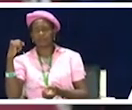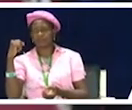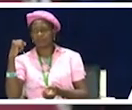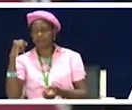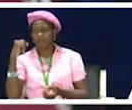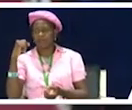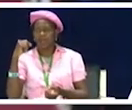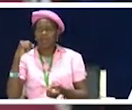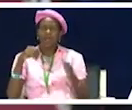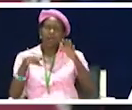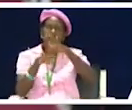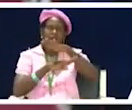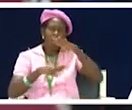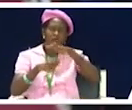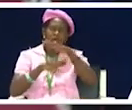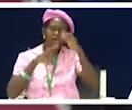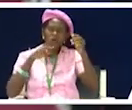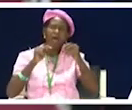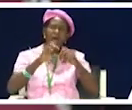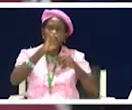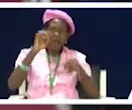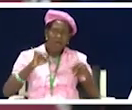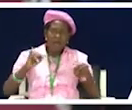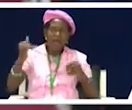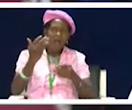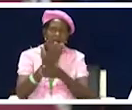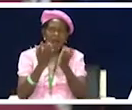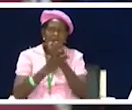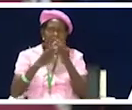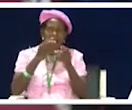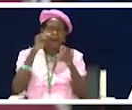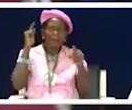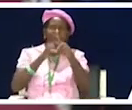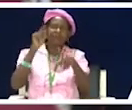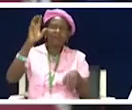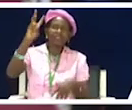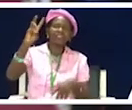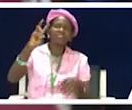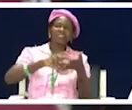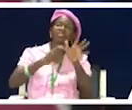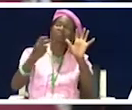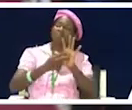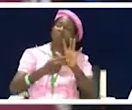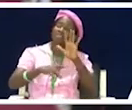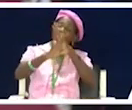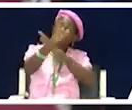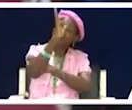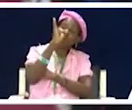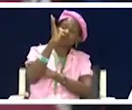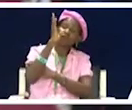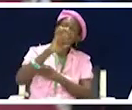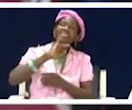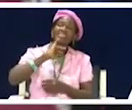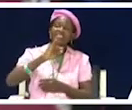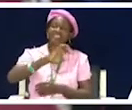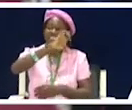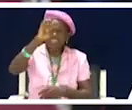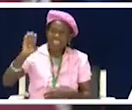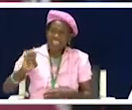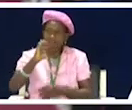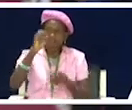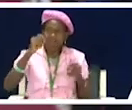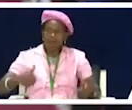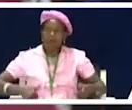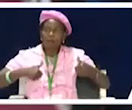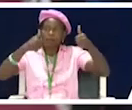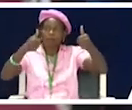are. Underneath the everlasting arms, point number six means God is ever